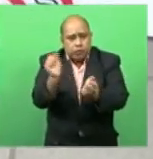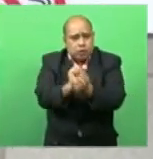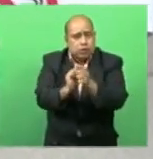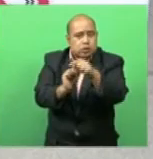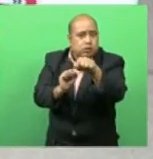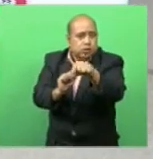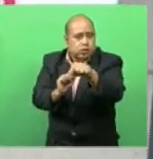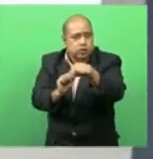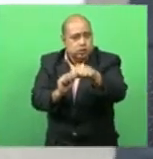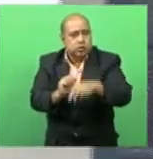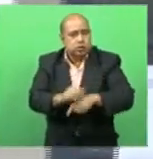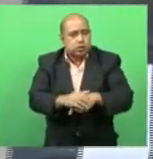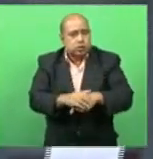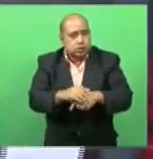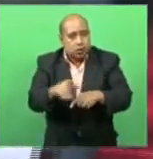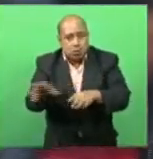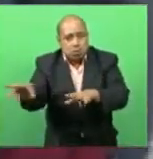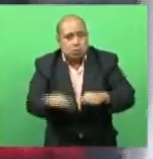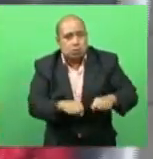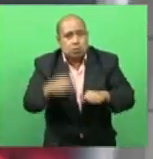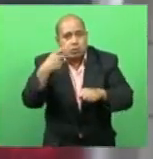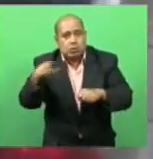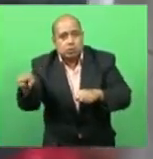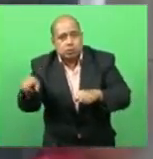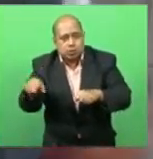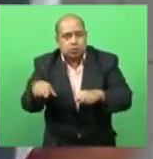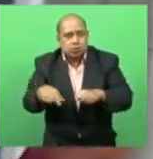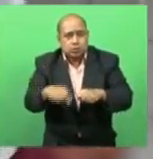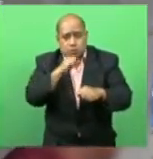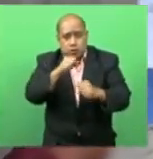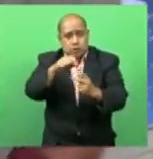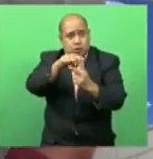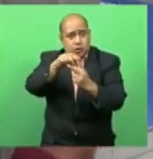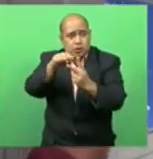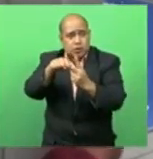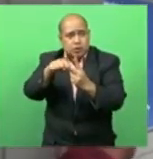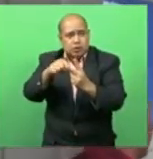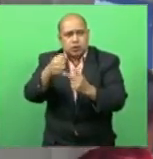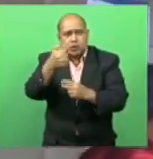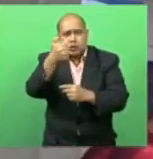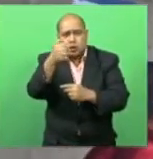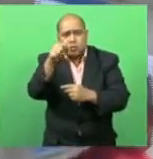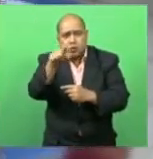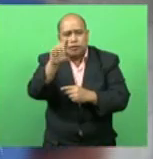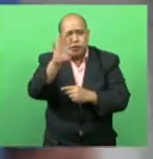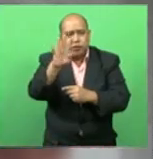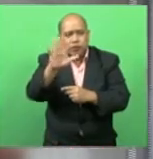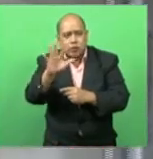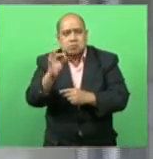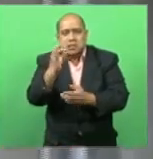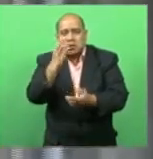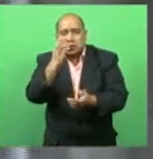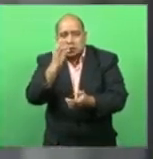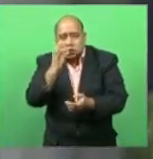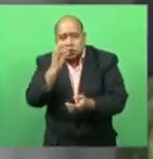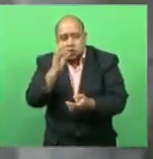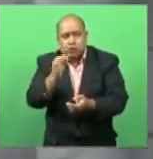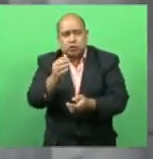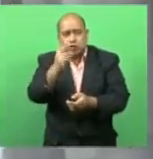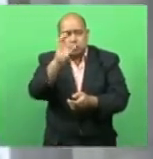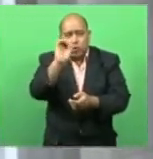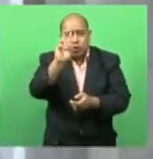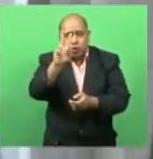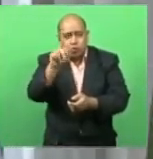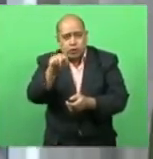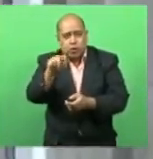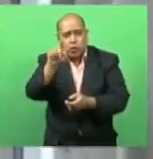arrest, Usman also had 6.4 grams of marijuana and 0.213 grams methamphetamine in his possession.